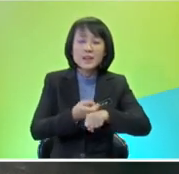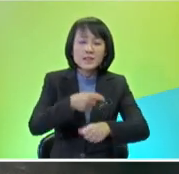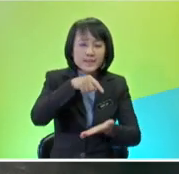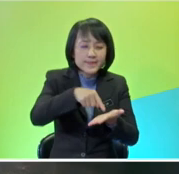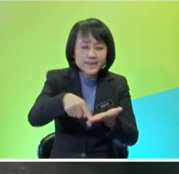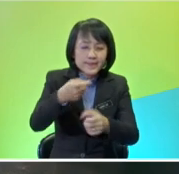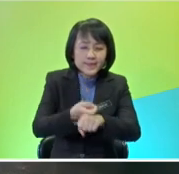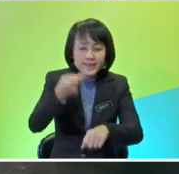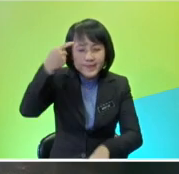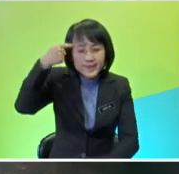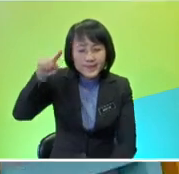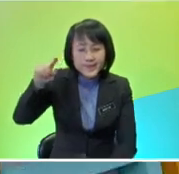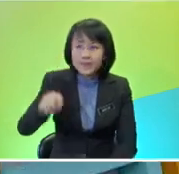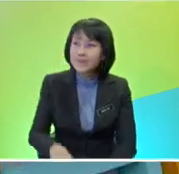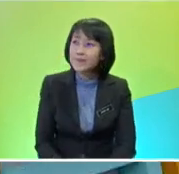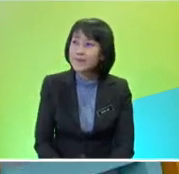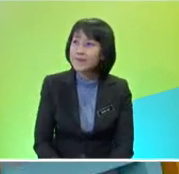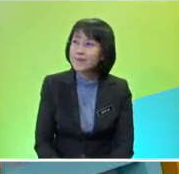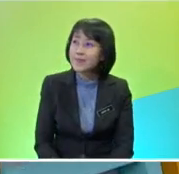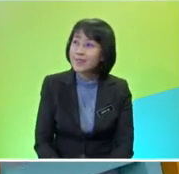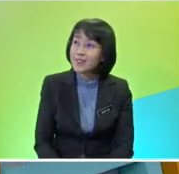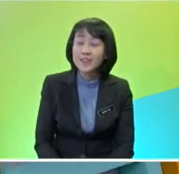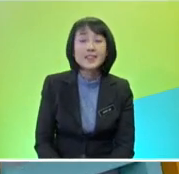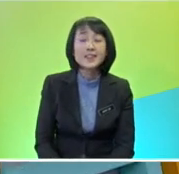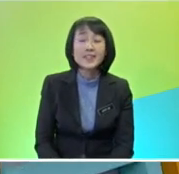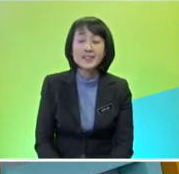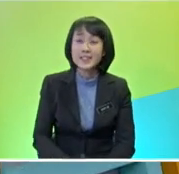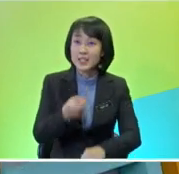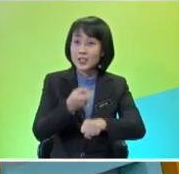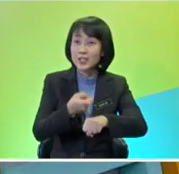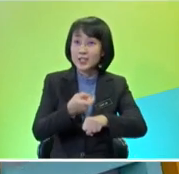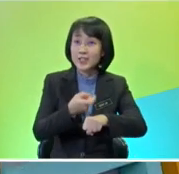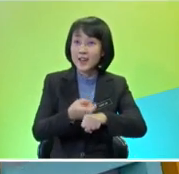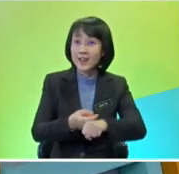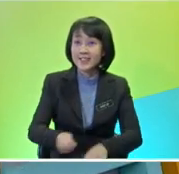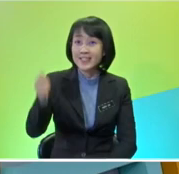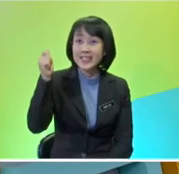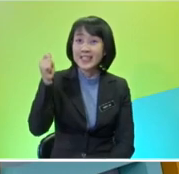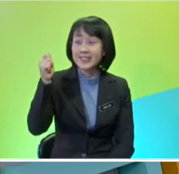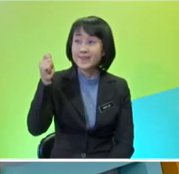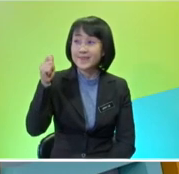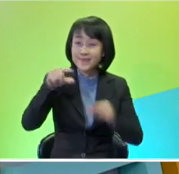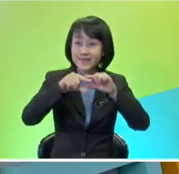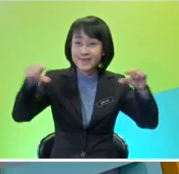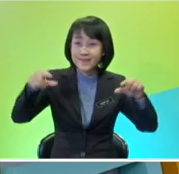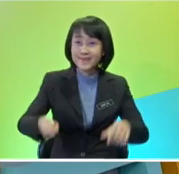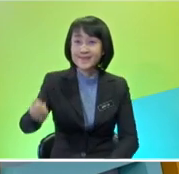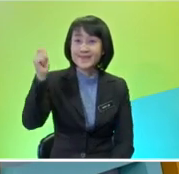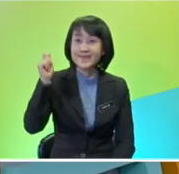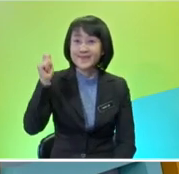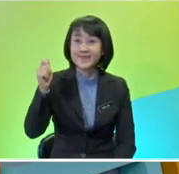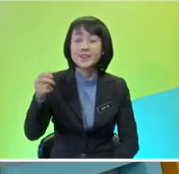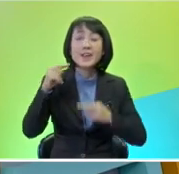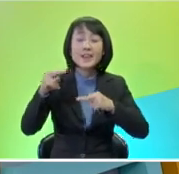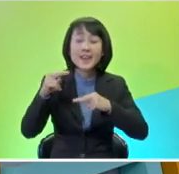This is a shell stick. Okay. So if you are participating well in all the activities, you will get